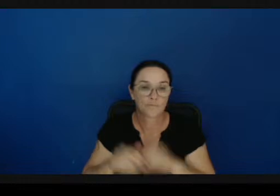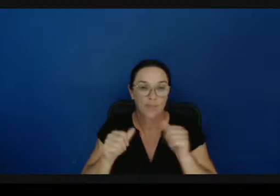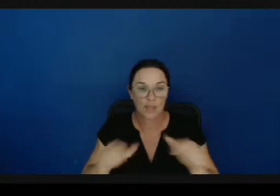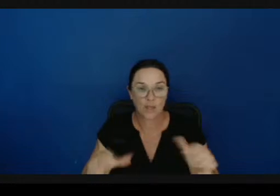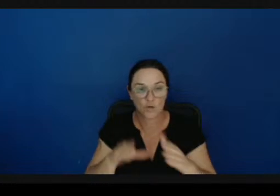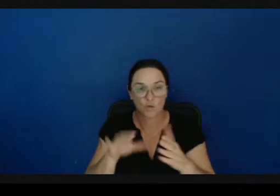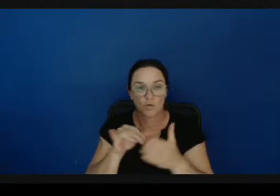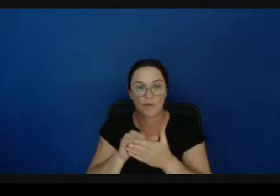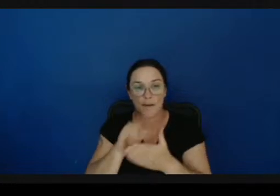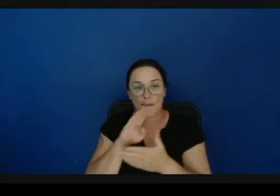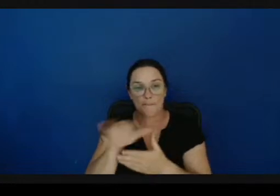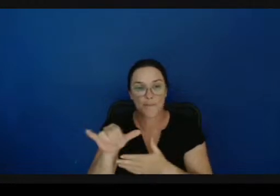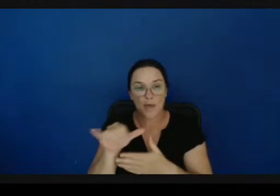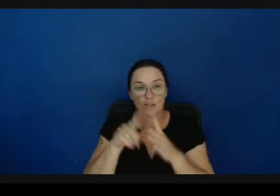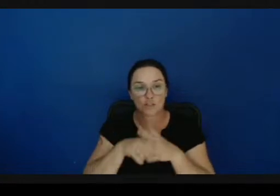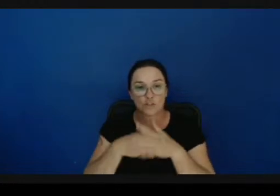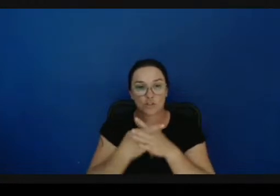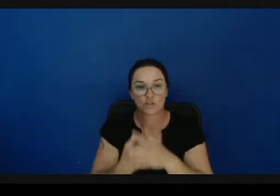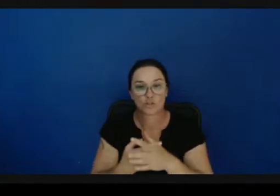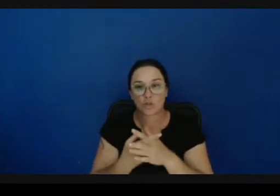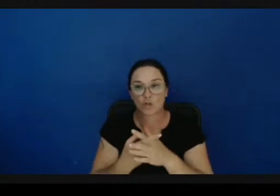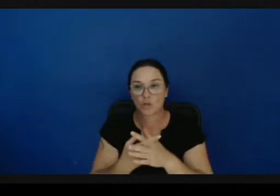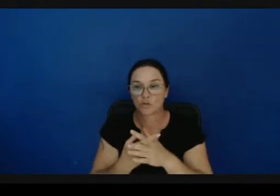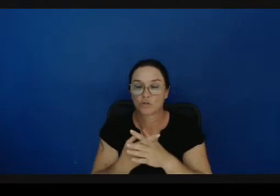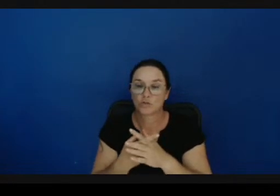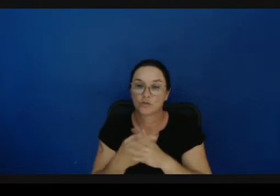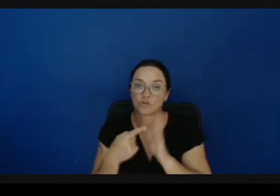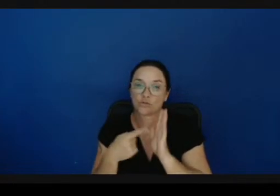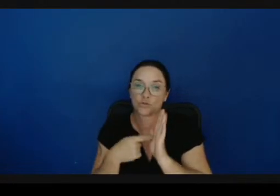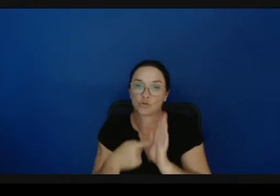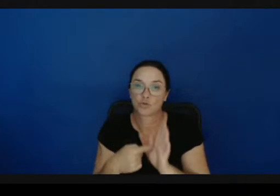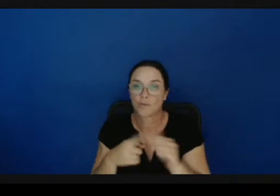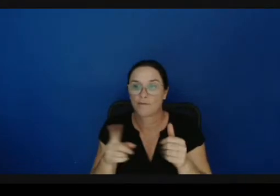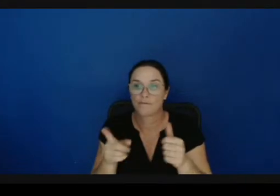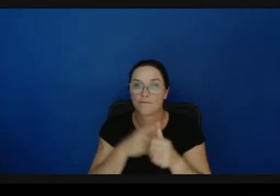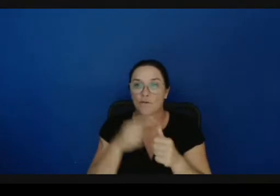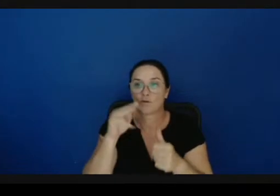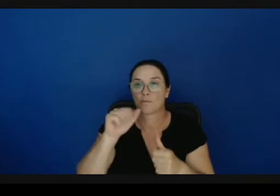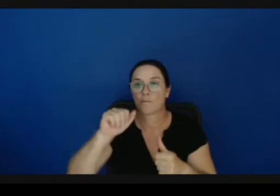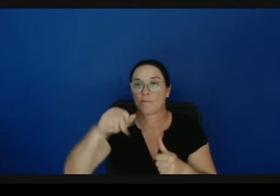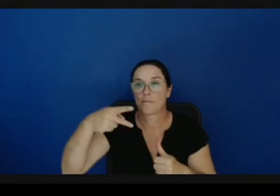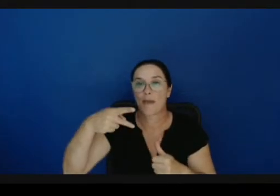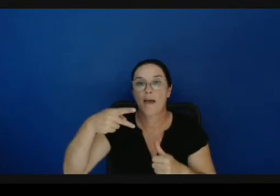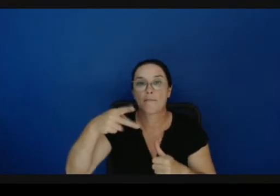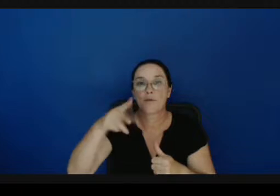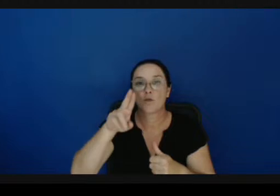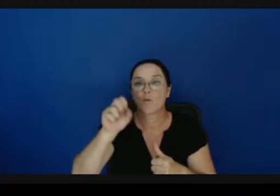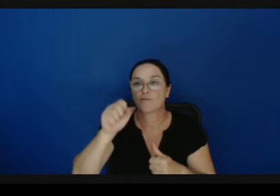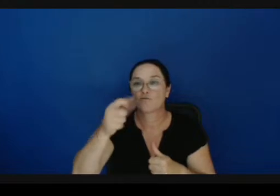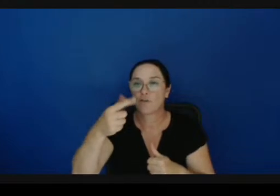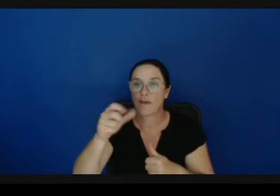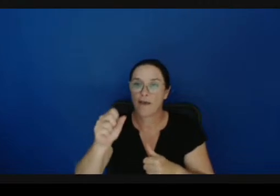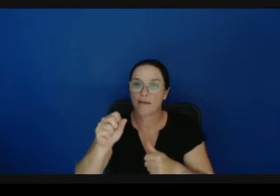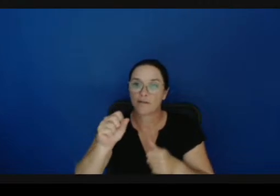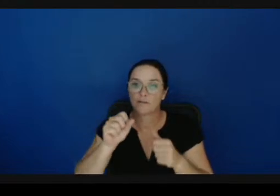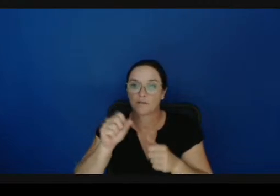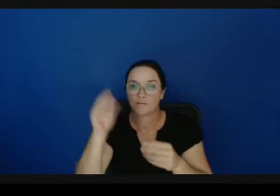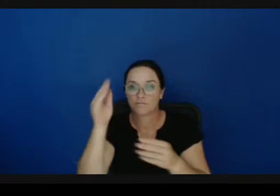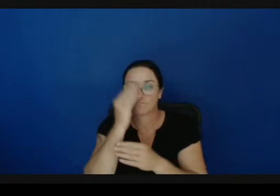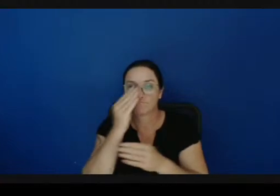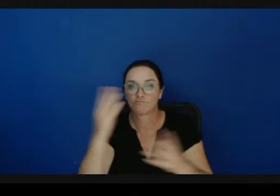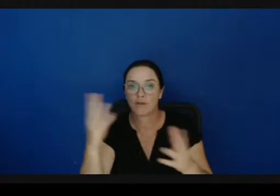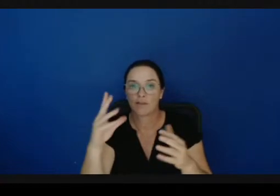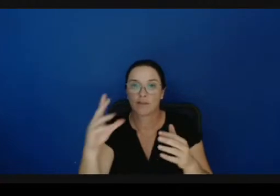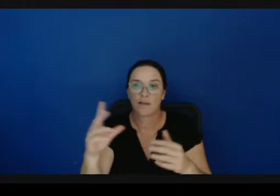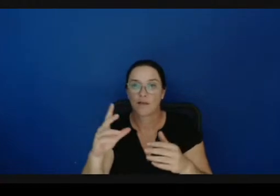by starting off by showing the first map the USGS put out by that next morning when